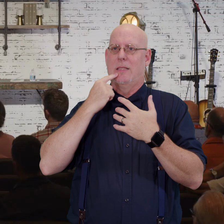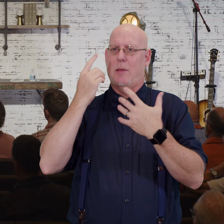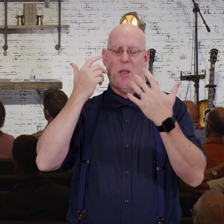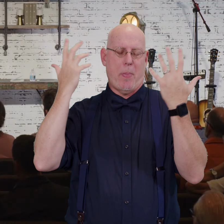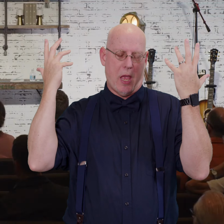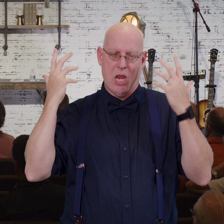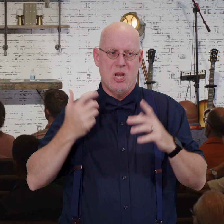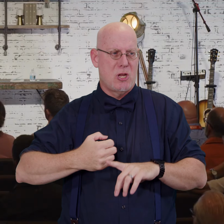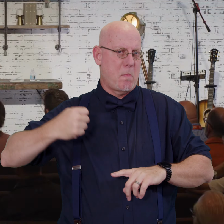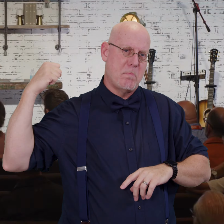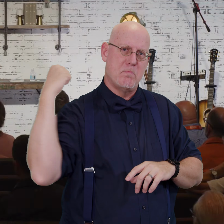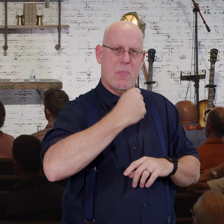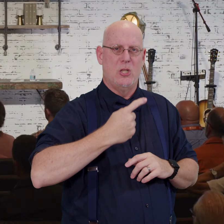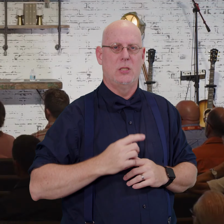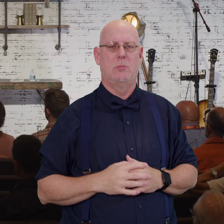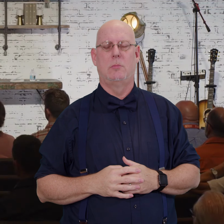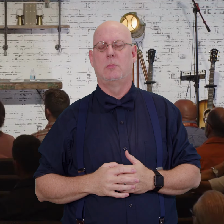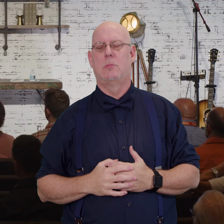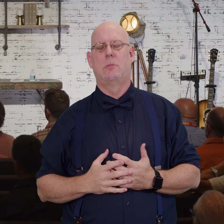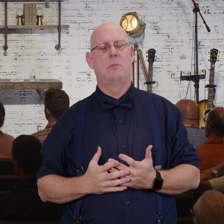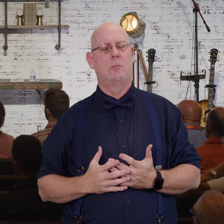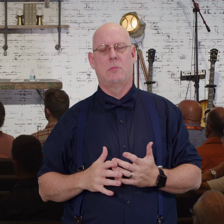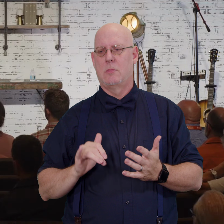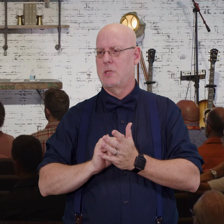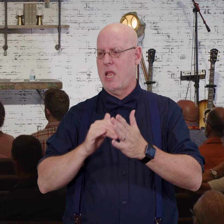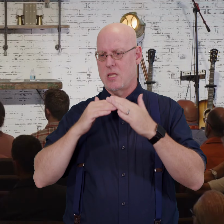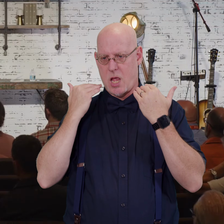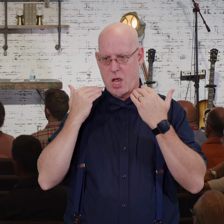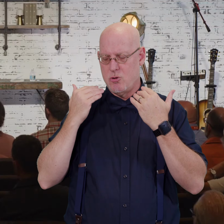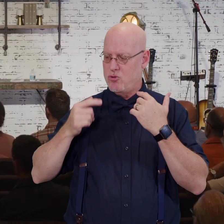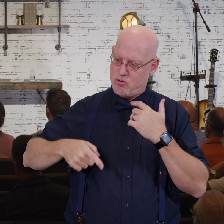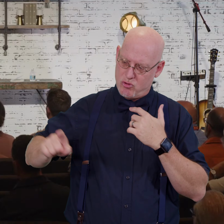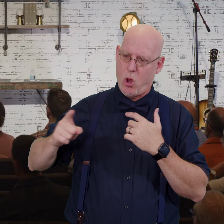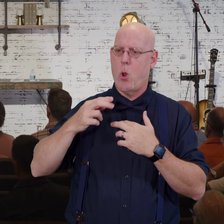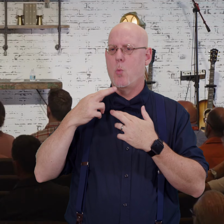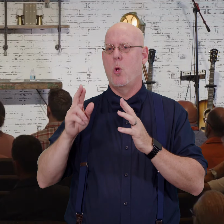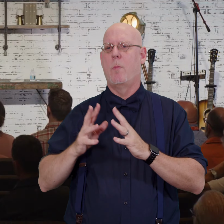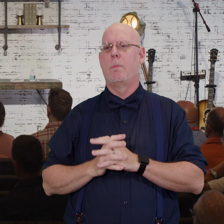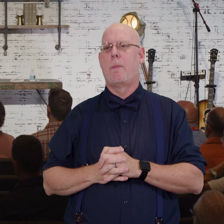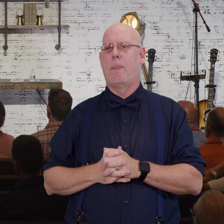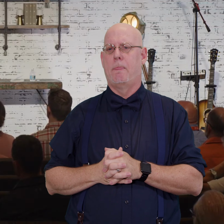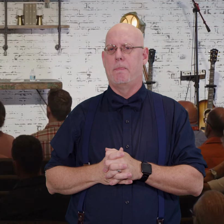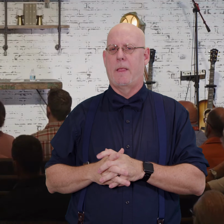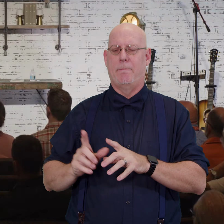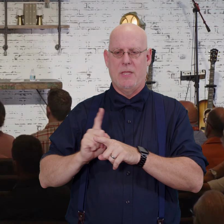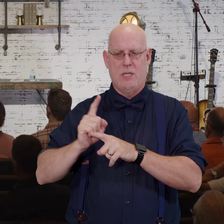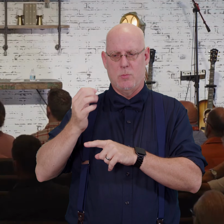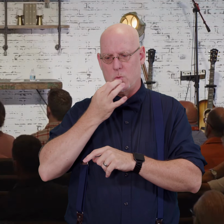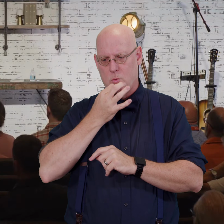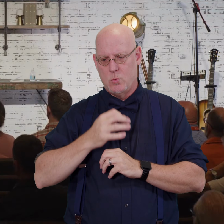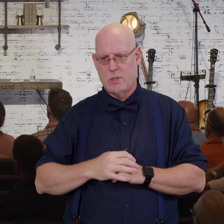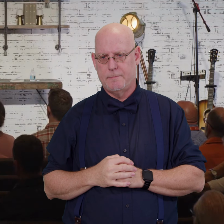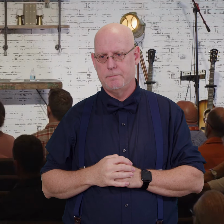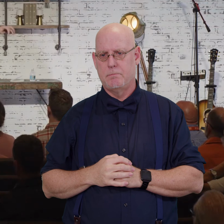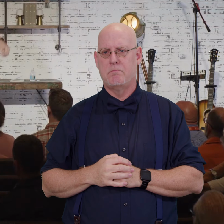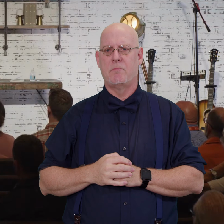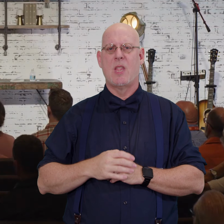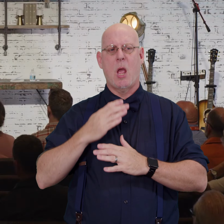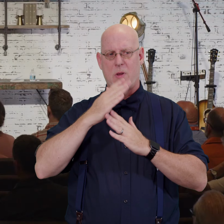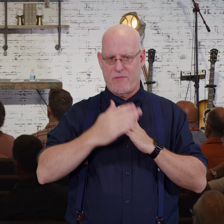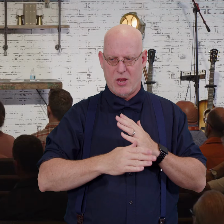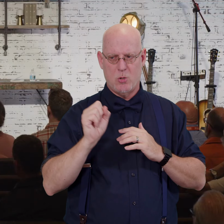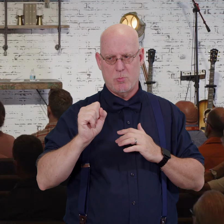is, and she punches him. I'm like, that does it. Go in your room. Discipline's coming. I'm going to finish